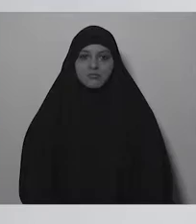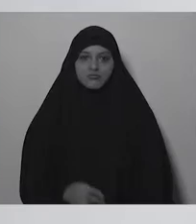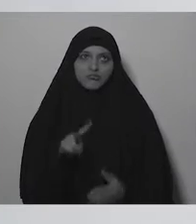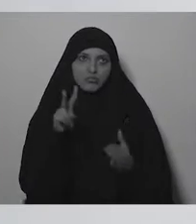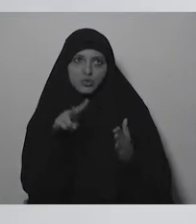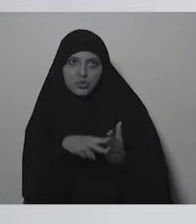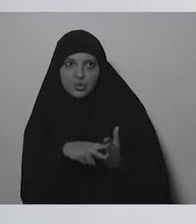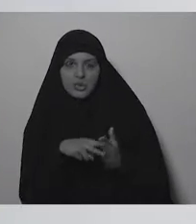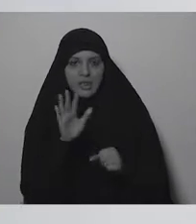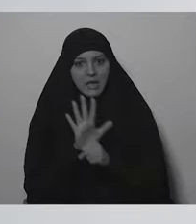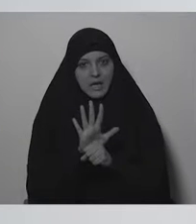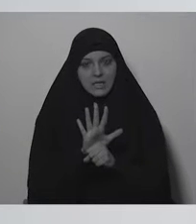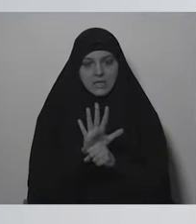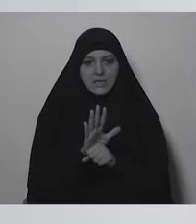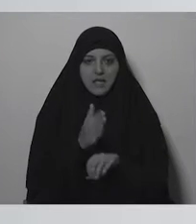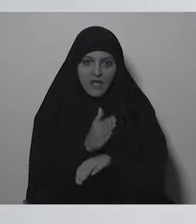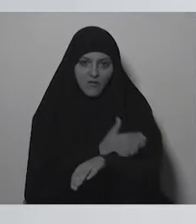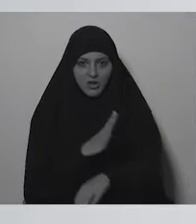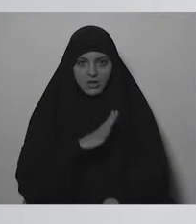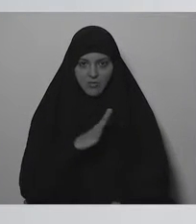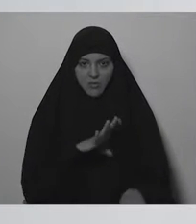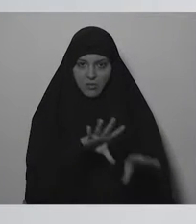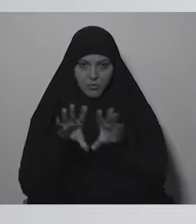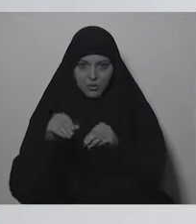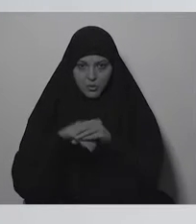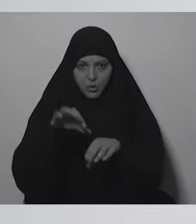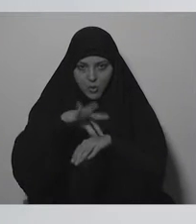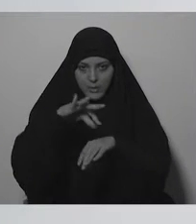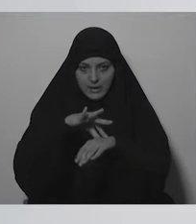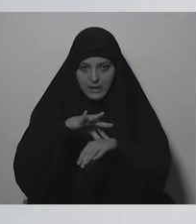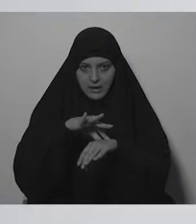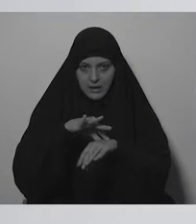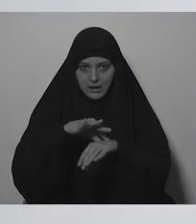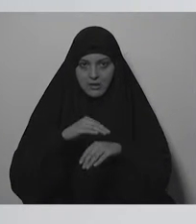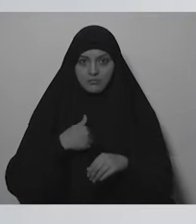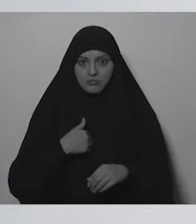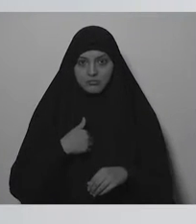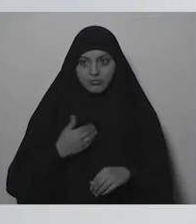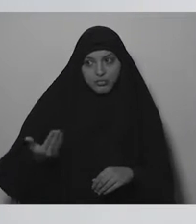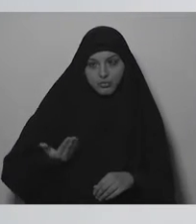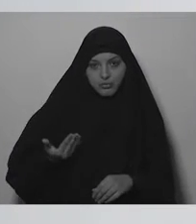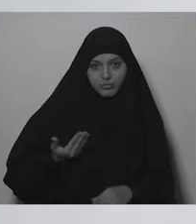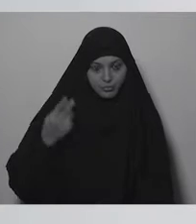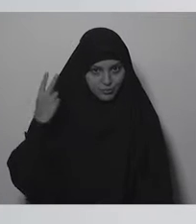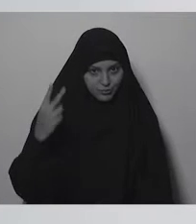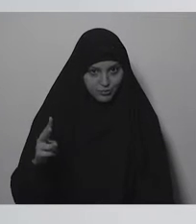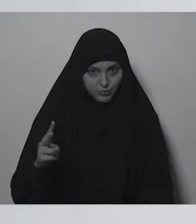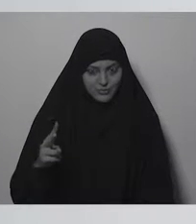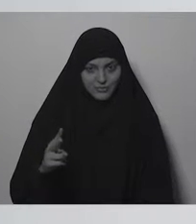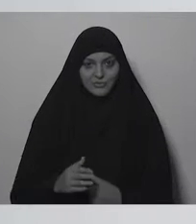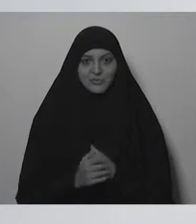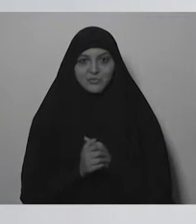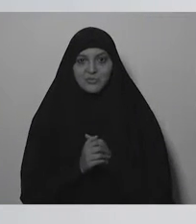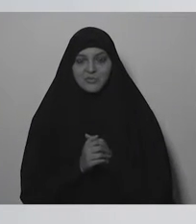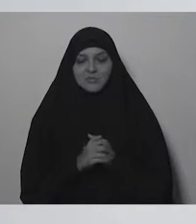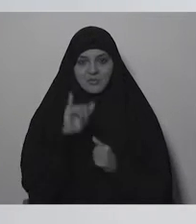It was in 2015, before having my post in hospital. It was through my friend